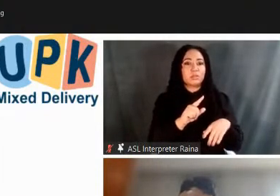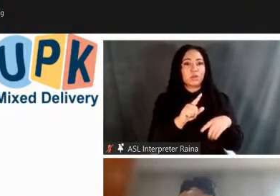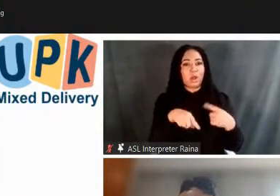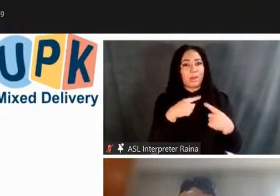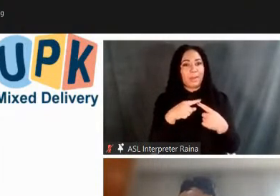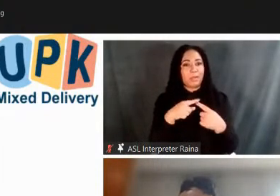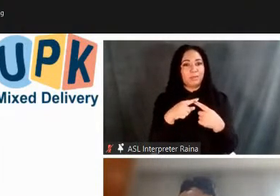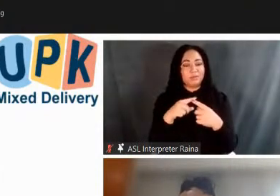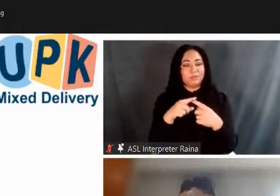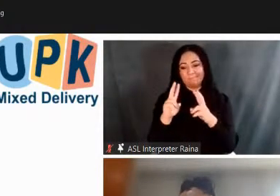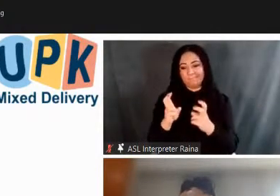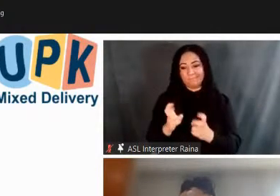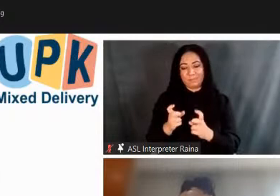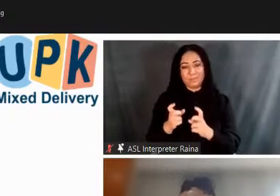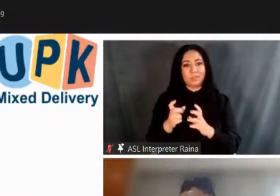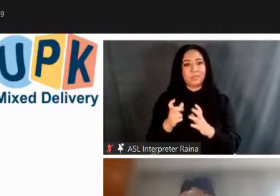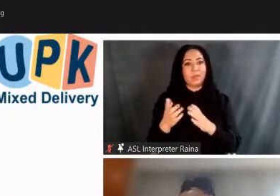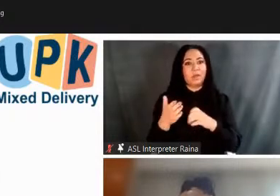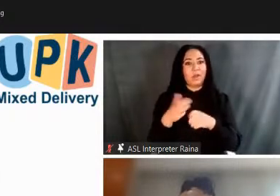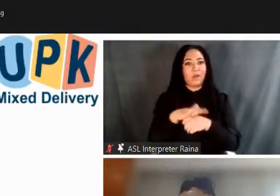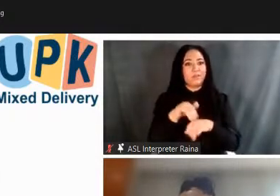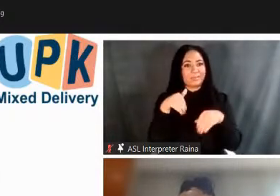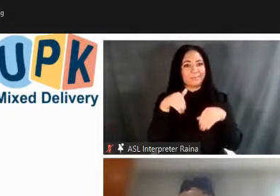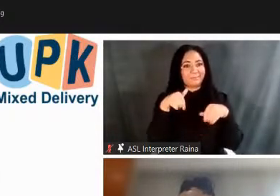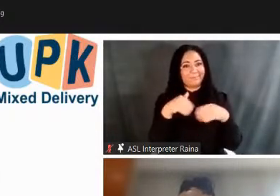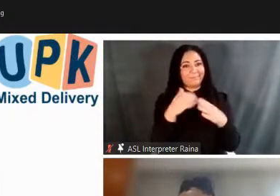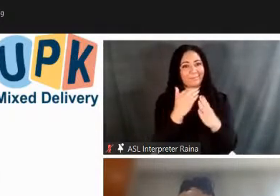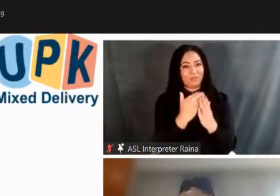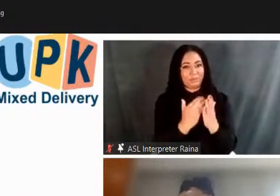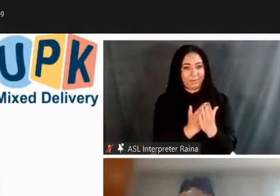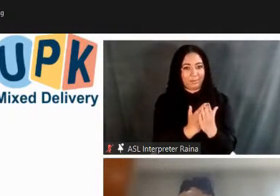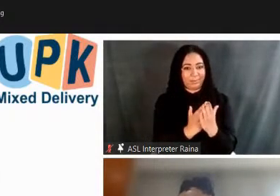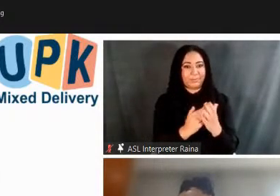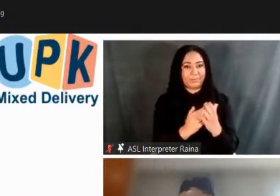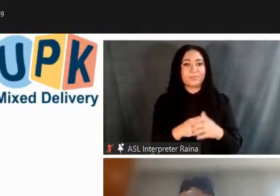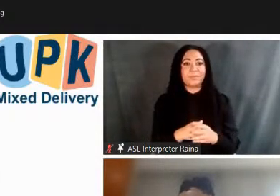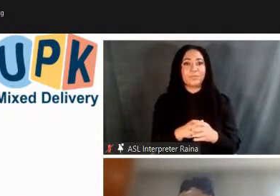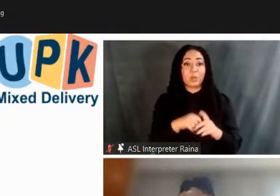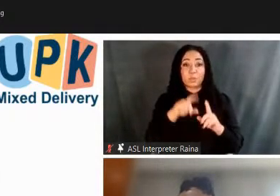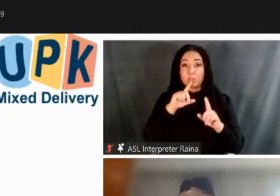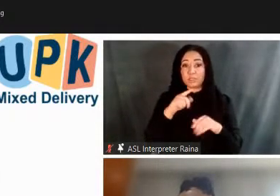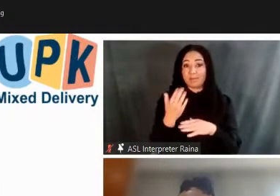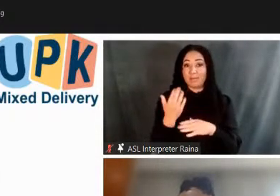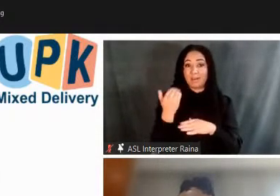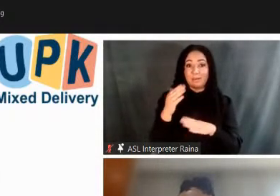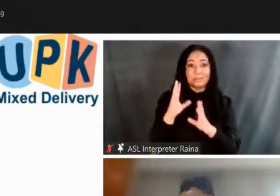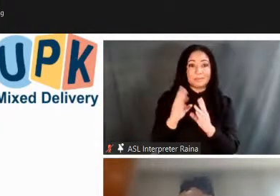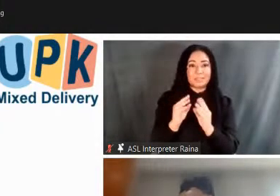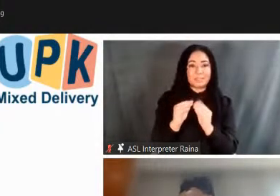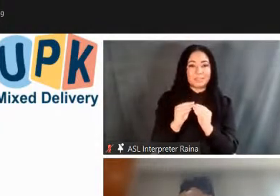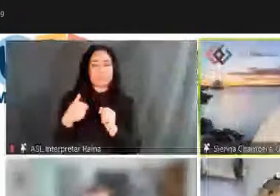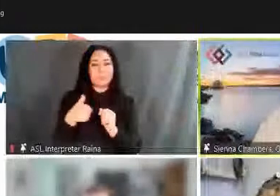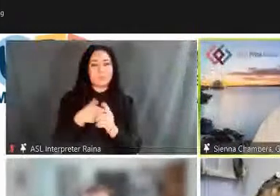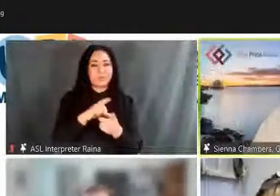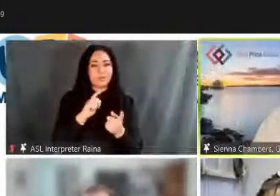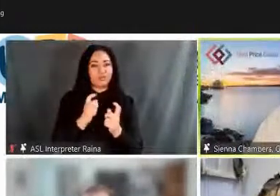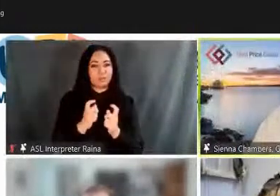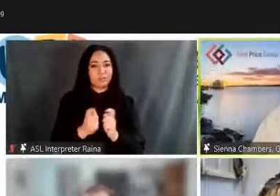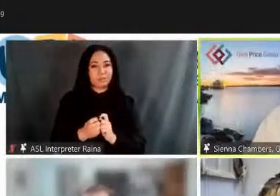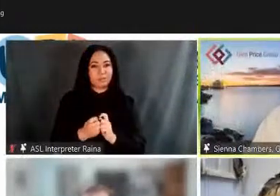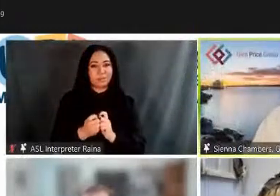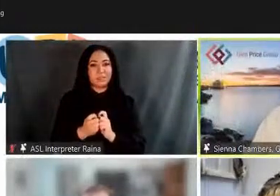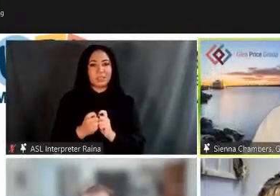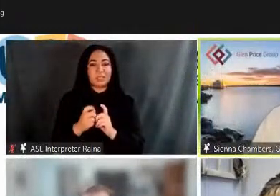covered in the agenda. In response to public comment at the last meeting, we have made some adjustments to our public